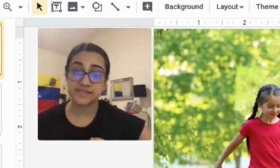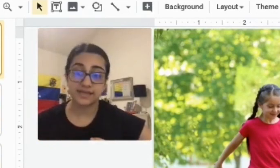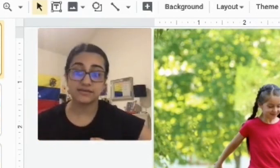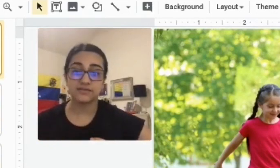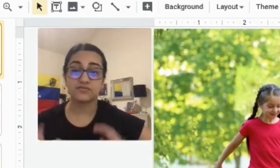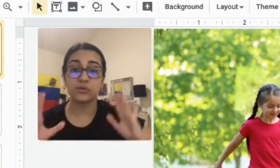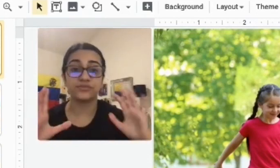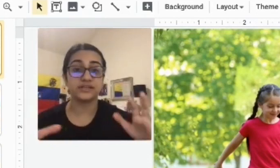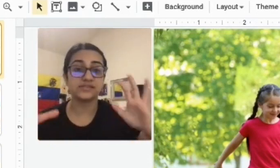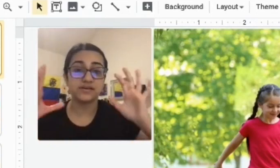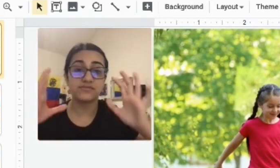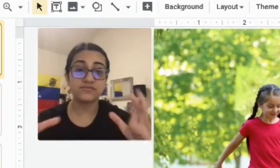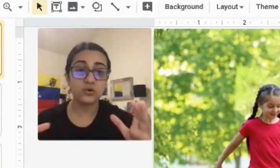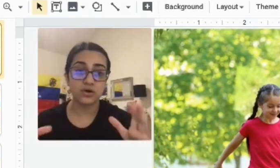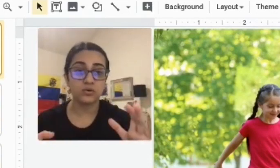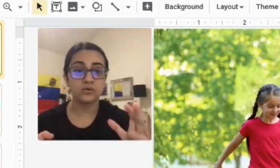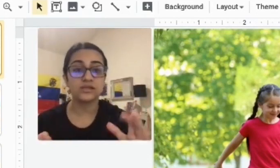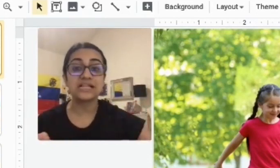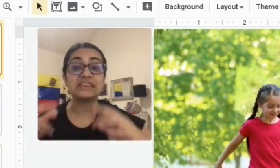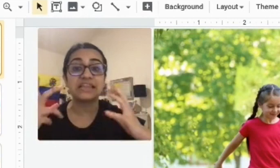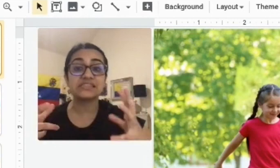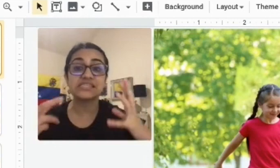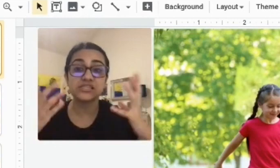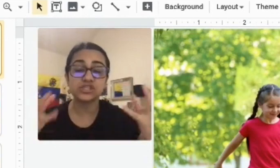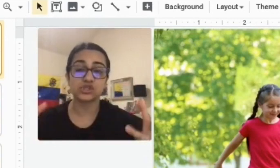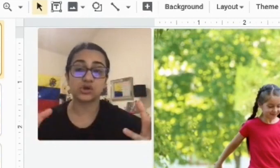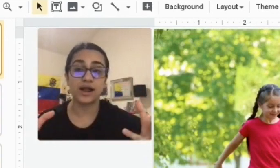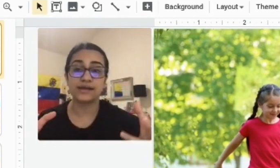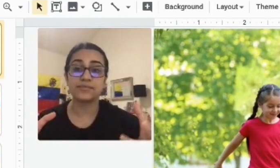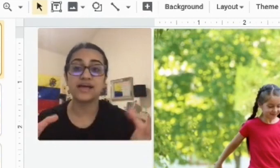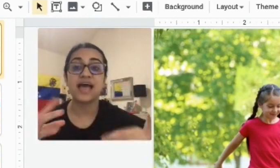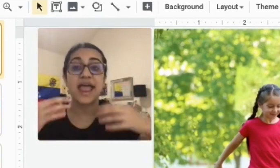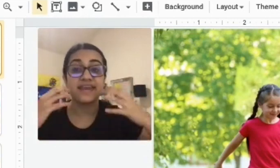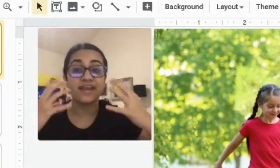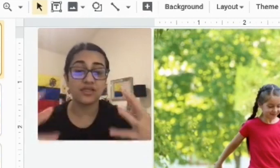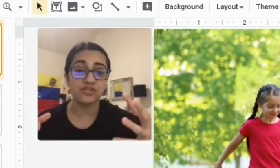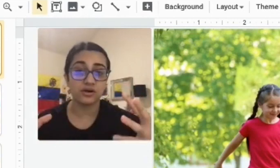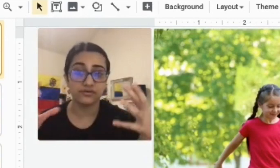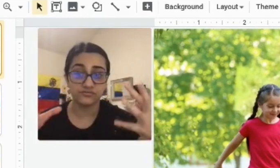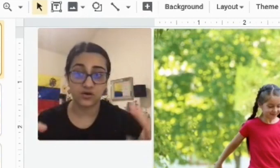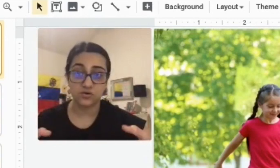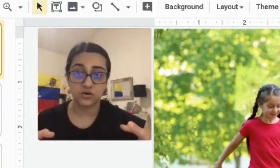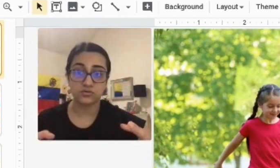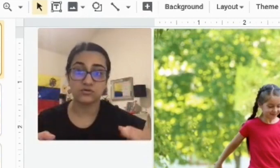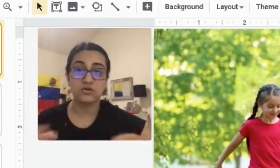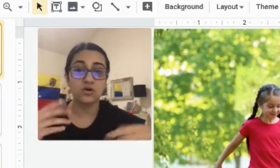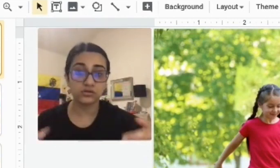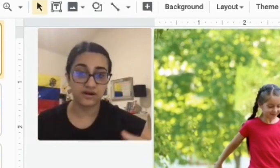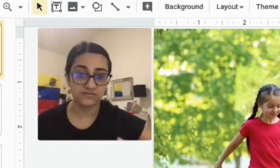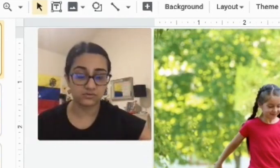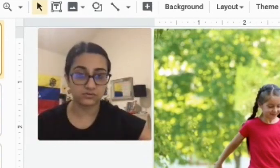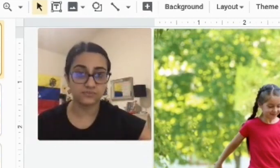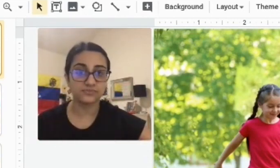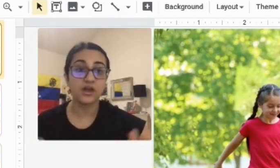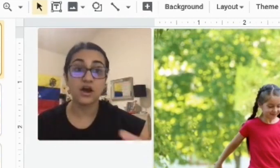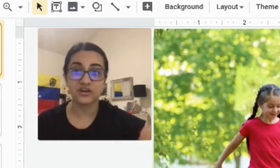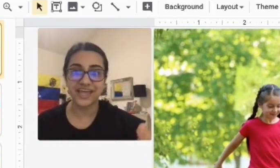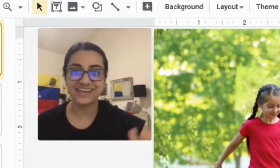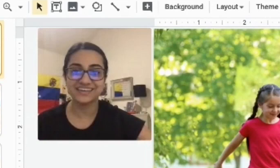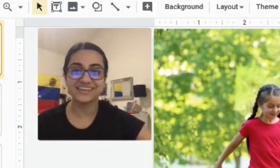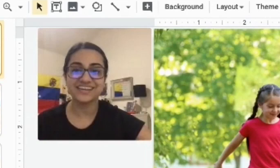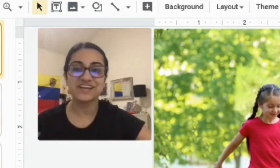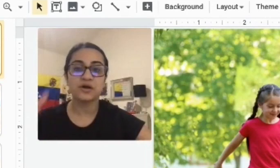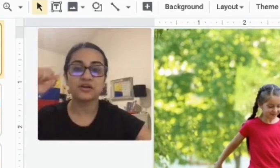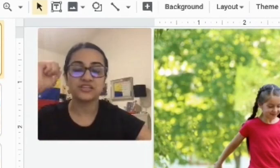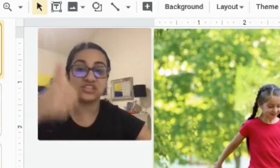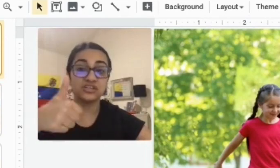And that is it for this photo. Let's describe another photo. Otra foto.